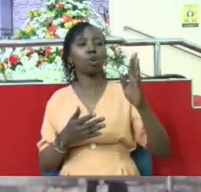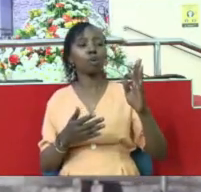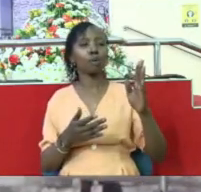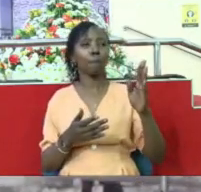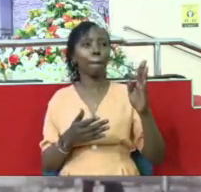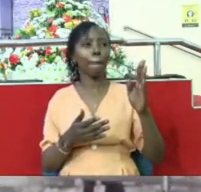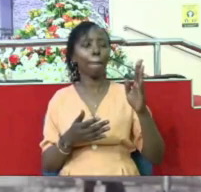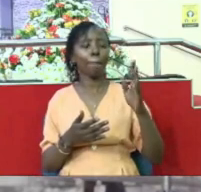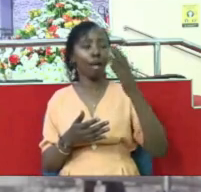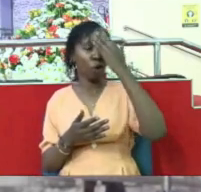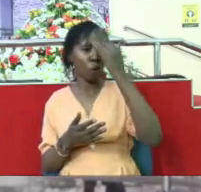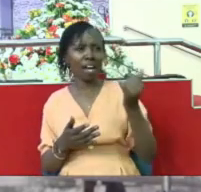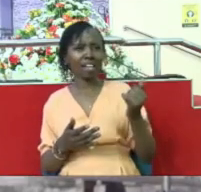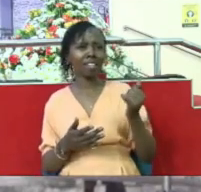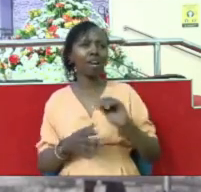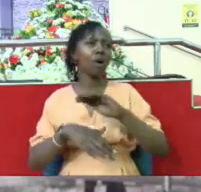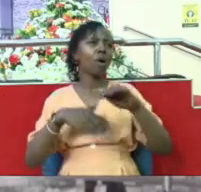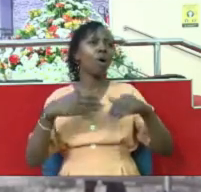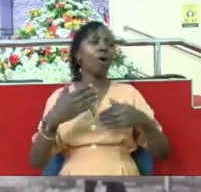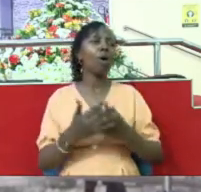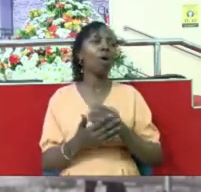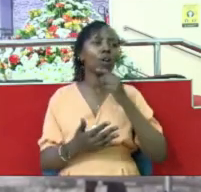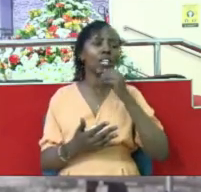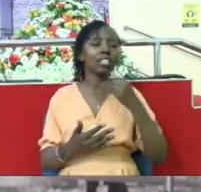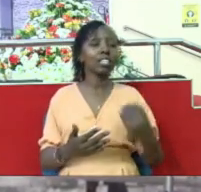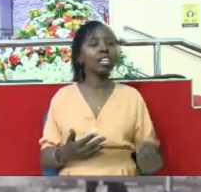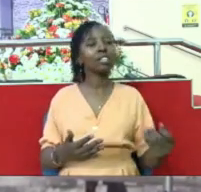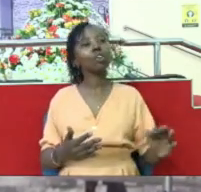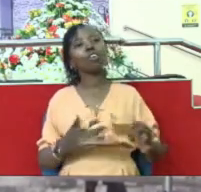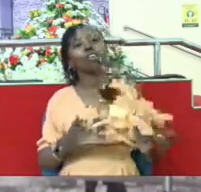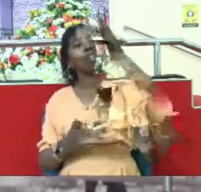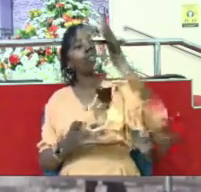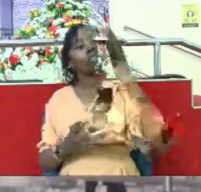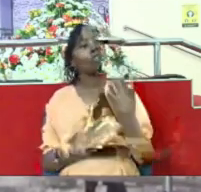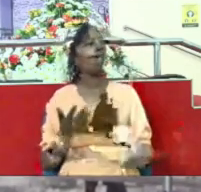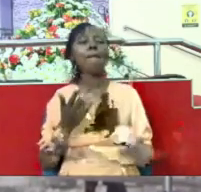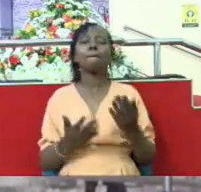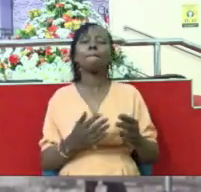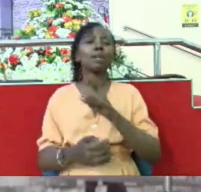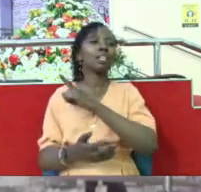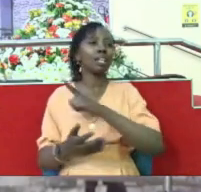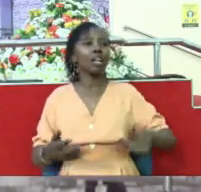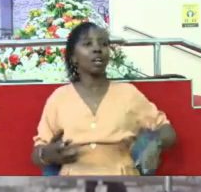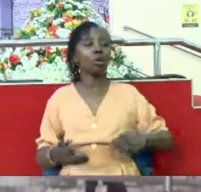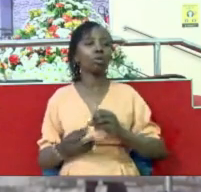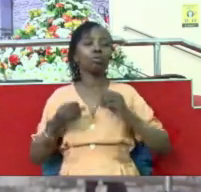are sons of God. May the Lord release a grace of giving into our spirit.